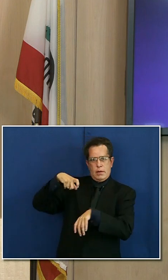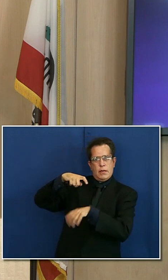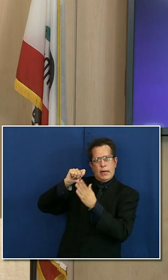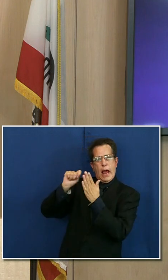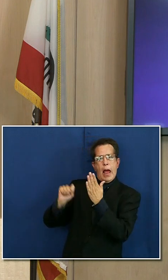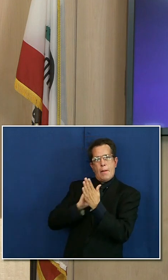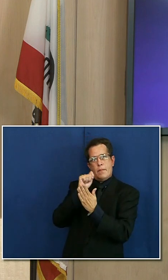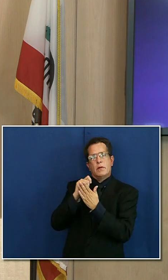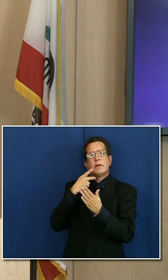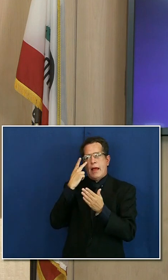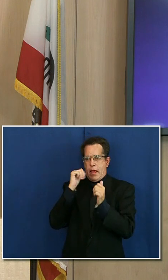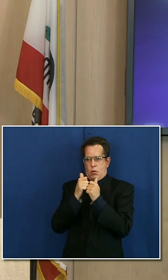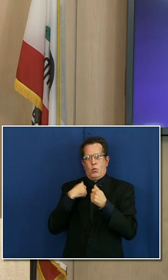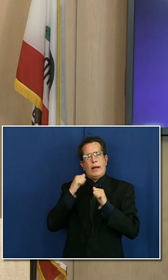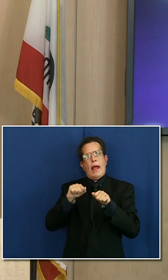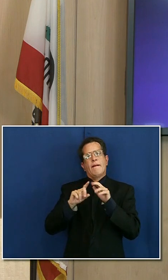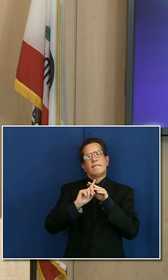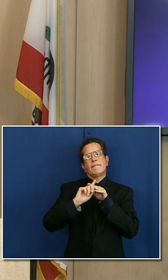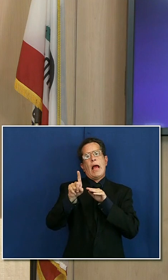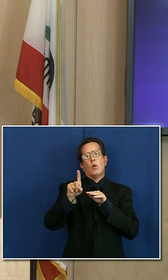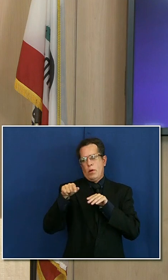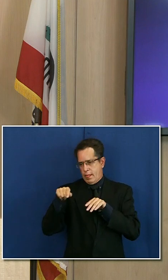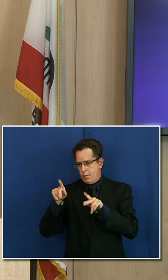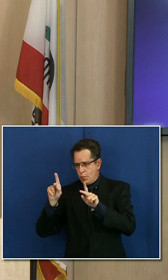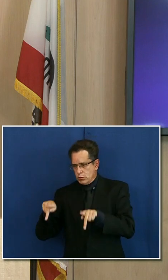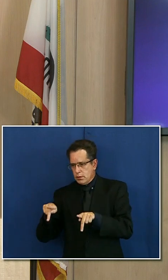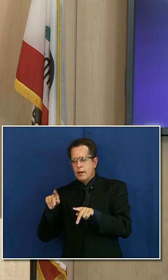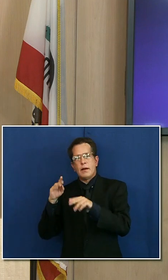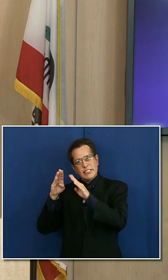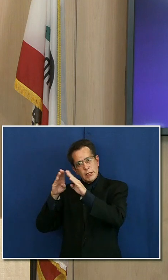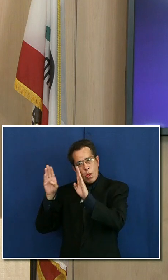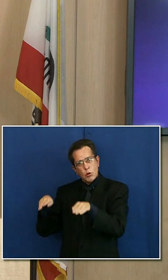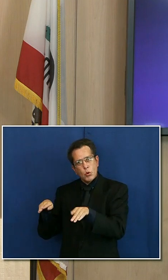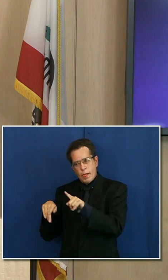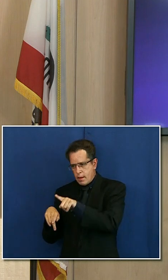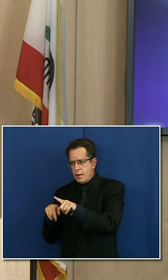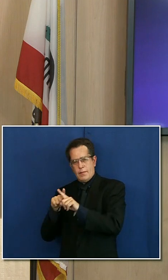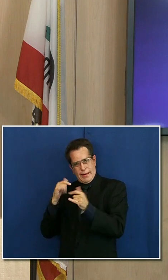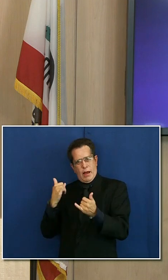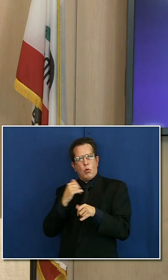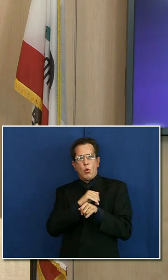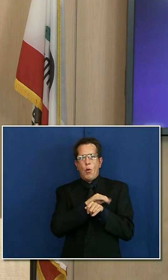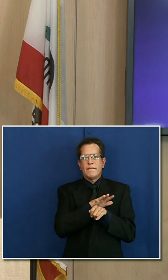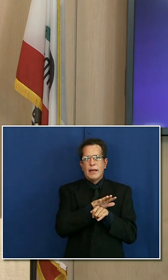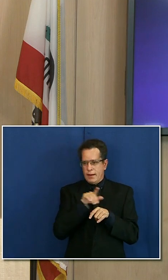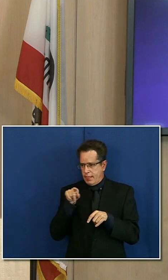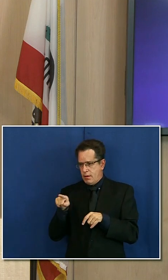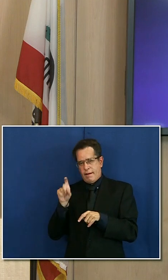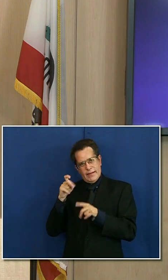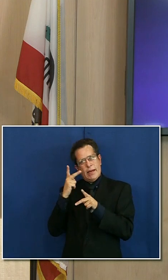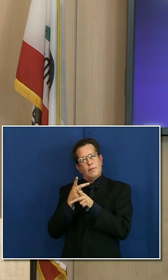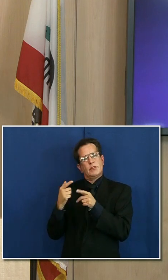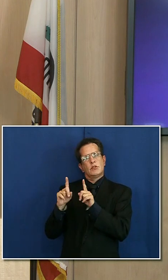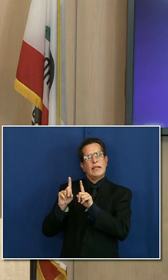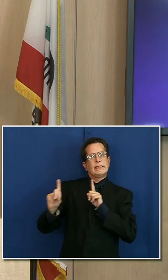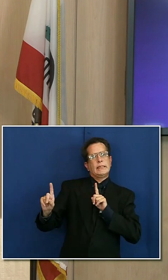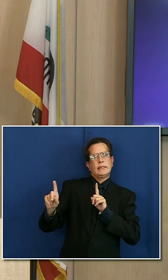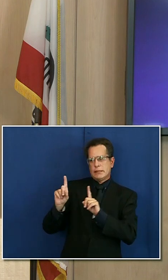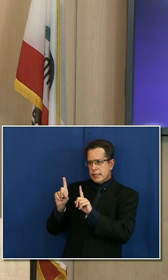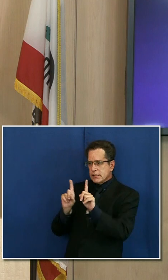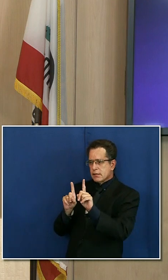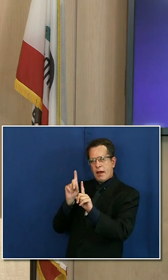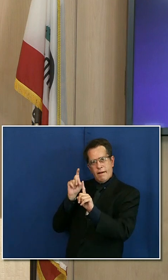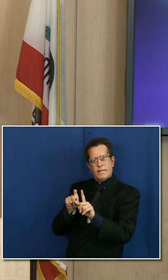could safely evacuate and shelter people while keeping social distancing in mind because of the pandemic. We took the